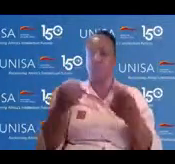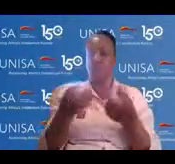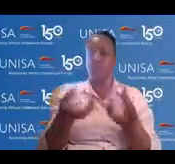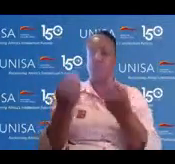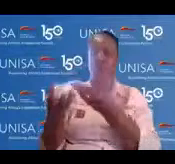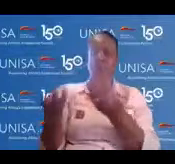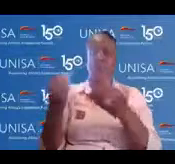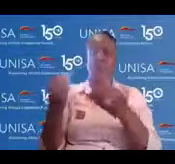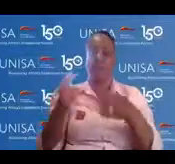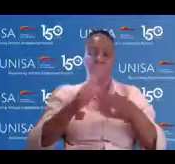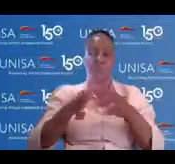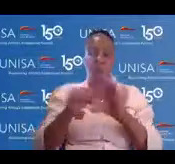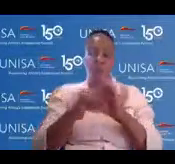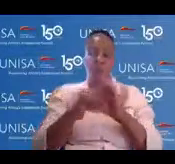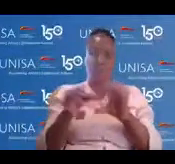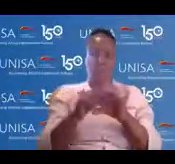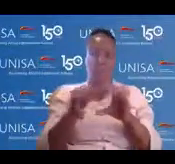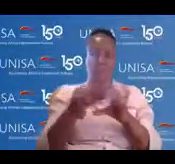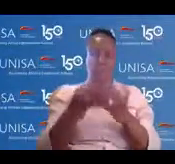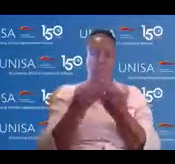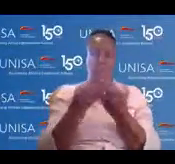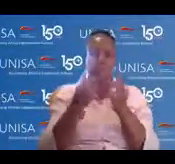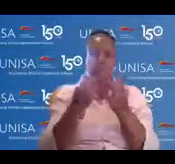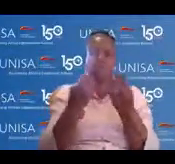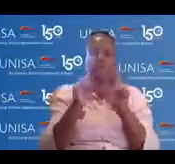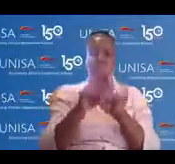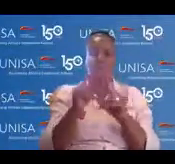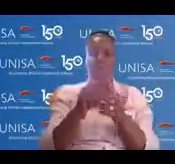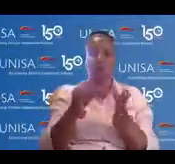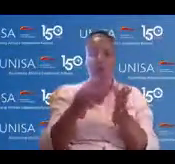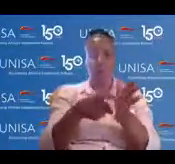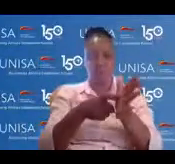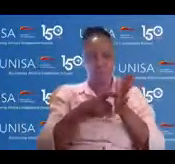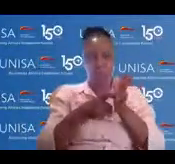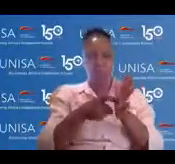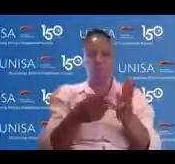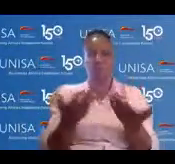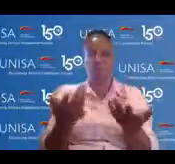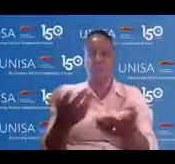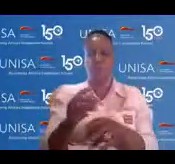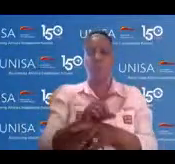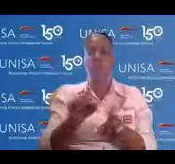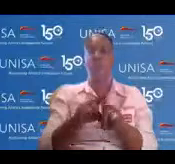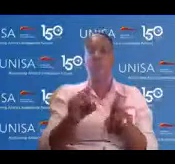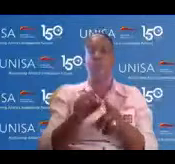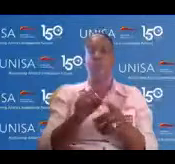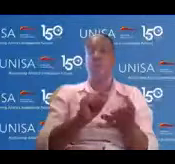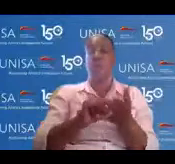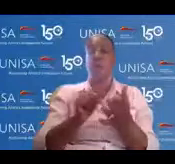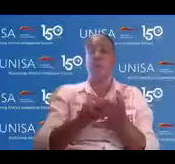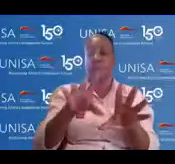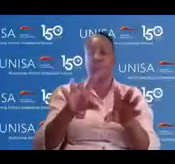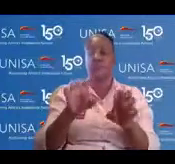university, or even demand it. Because when you write exams, you may find yourself struggling.